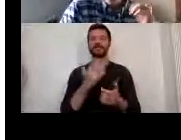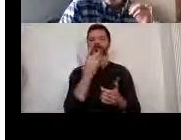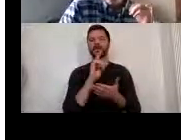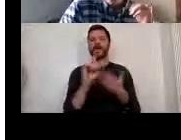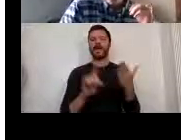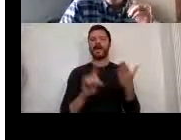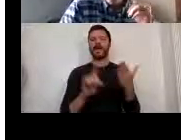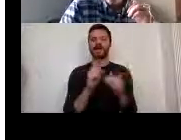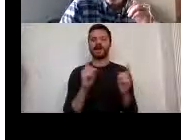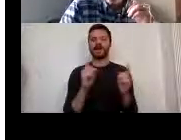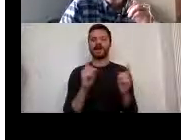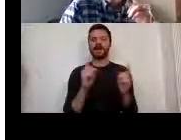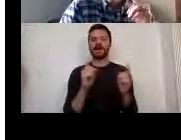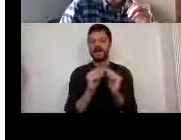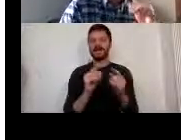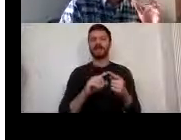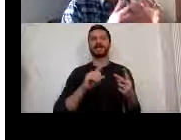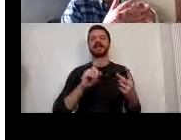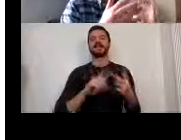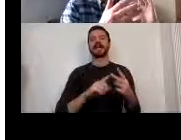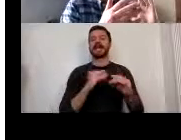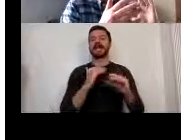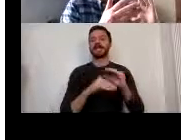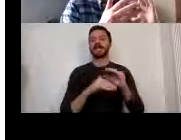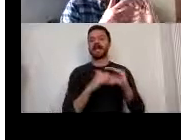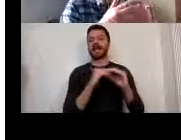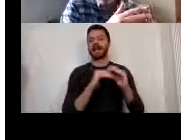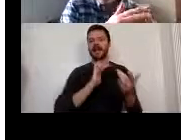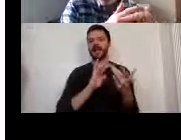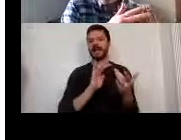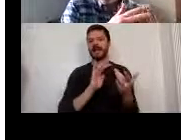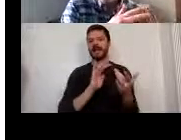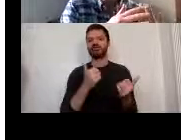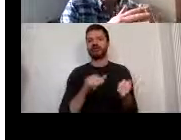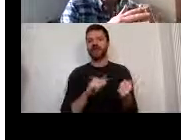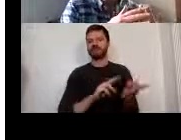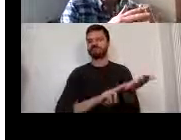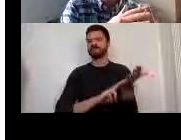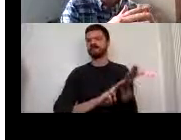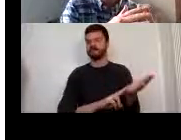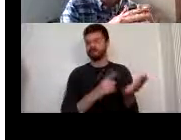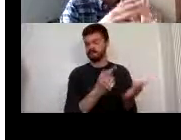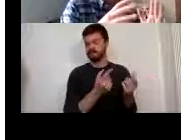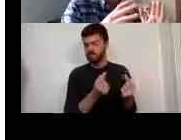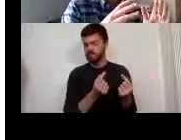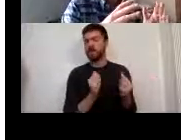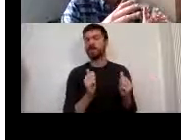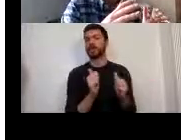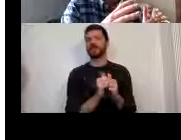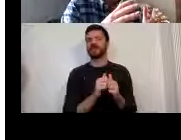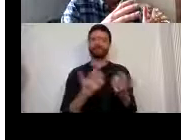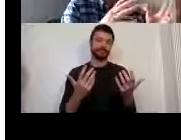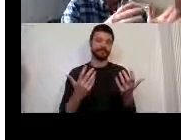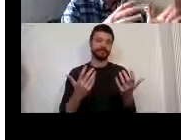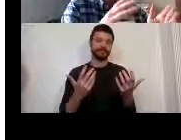email contact in between, sort of keep tabs on what the clinic was doing in terms of the aspects